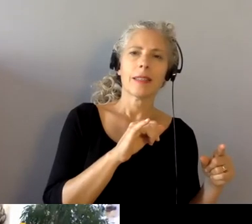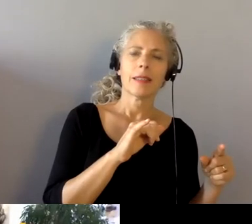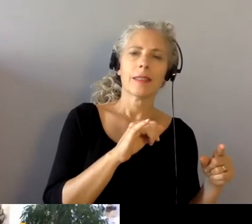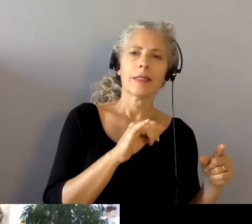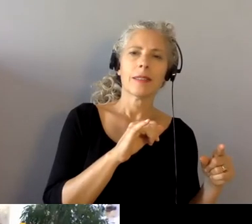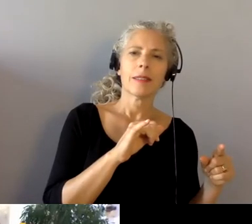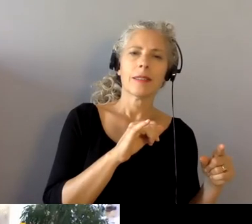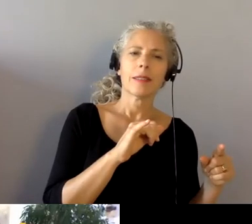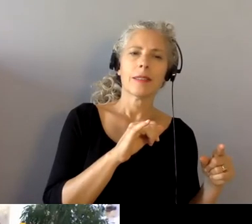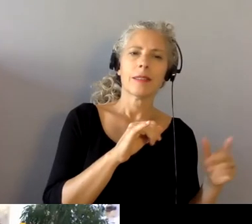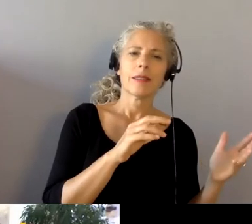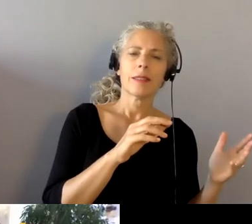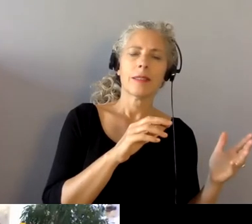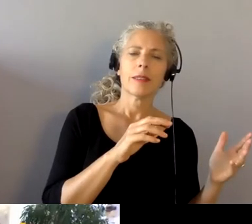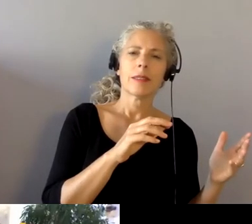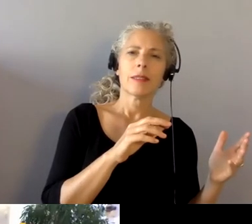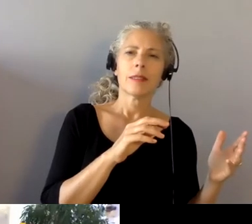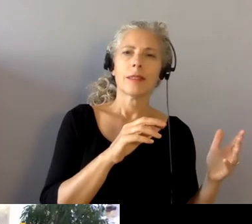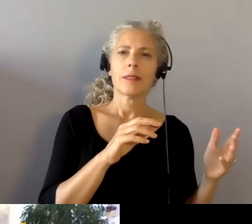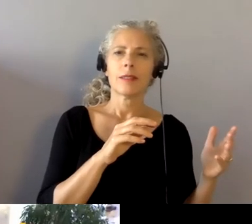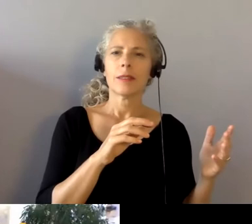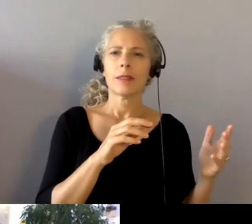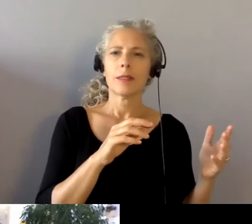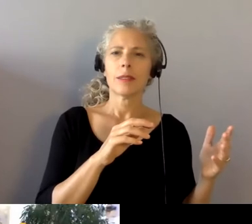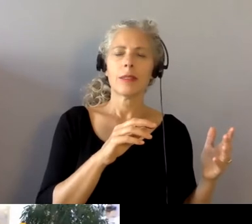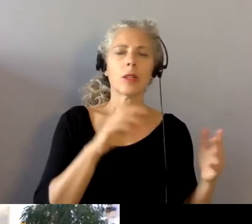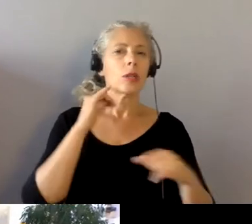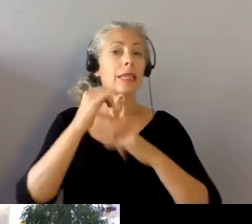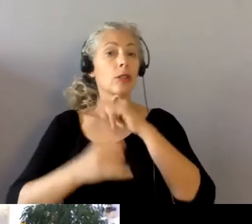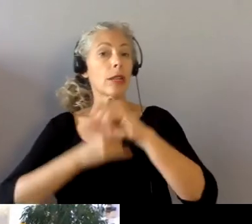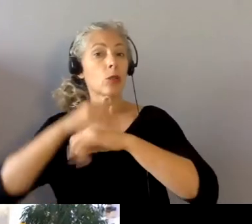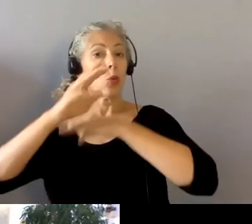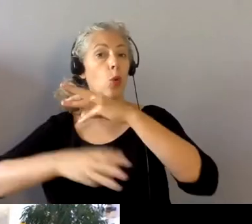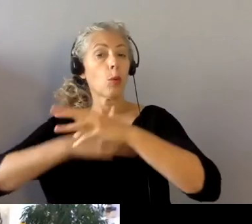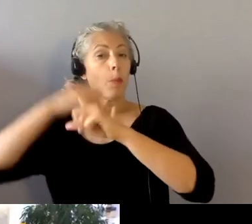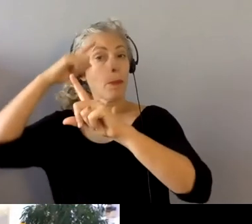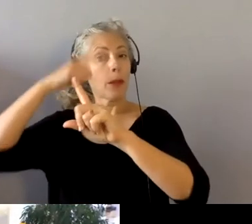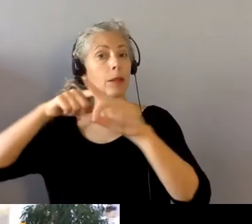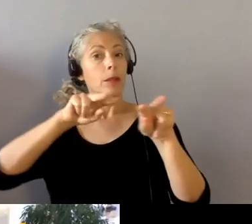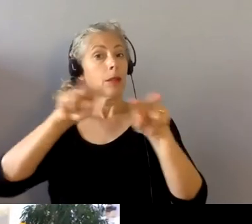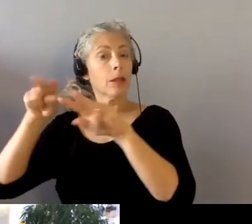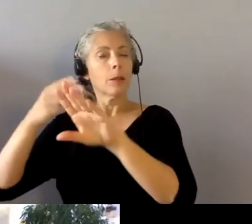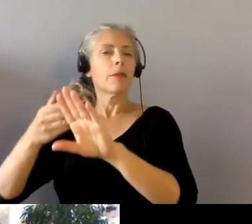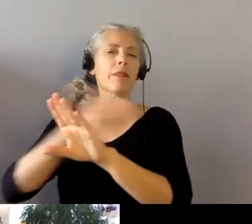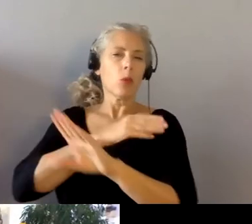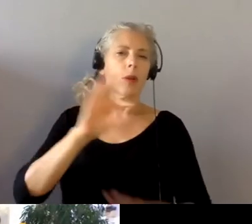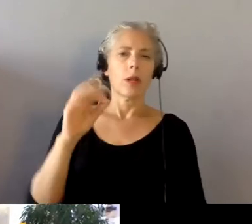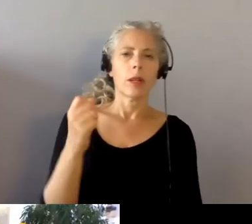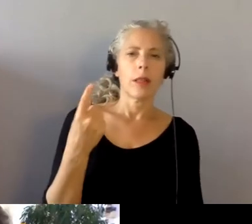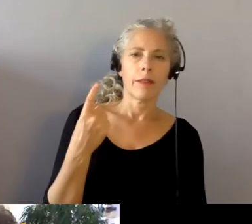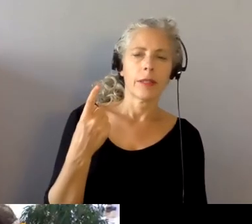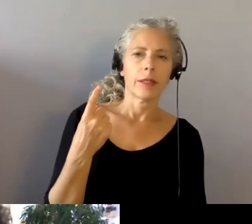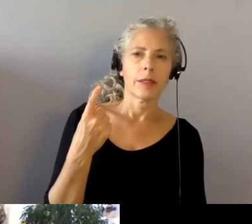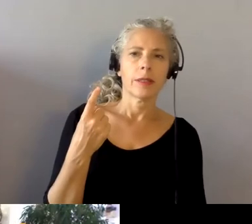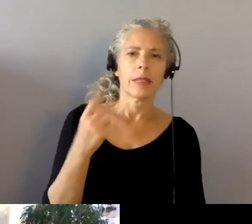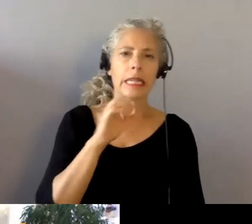previous kind of internationalist, global, optimistic perspective that was very much the pre 9/11